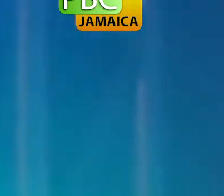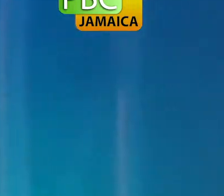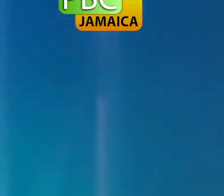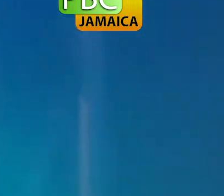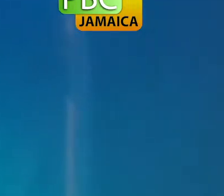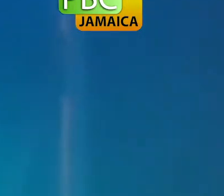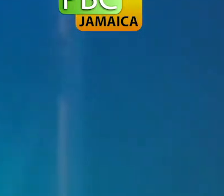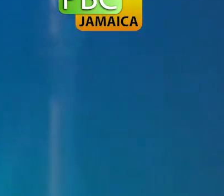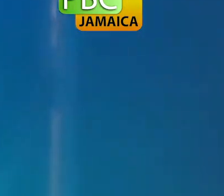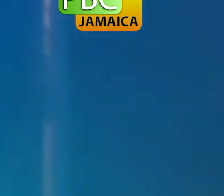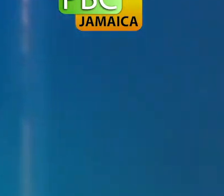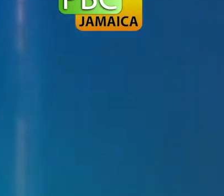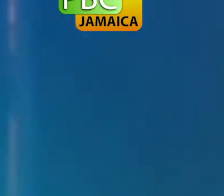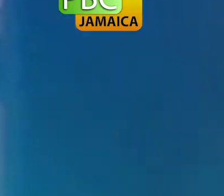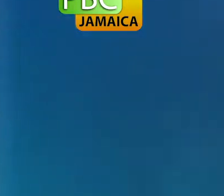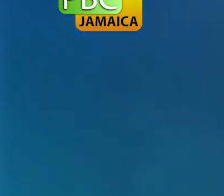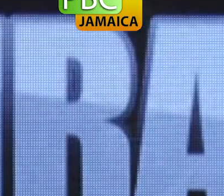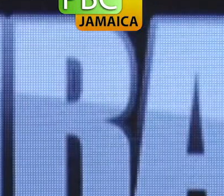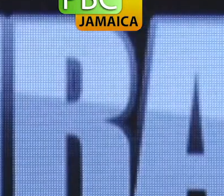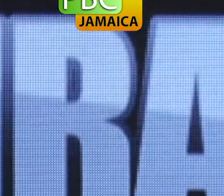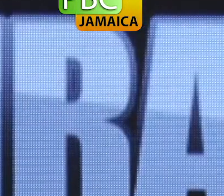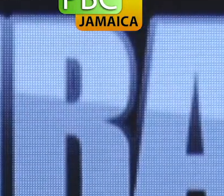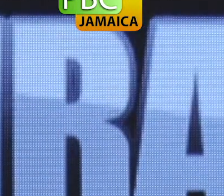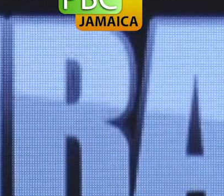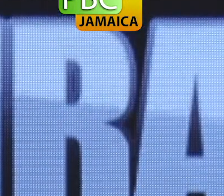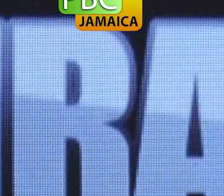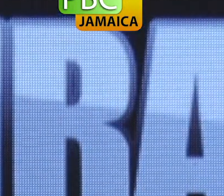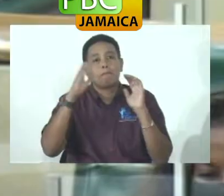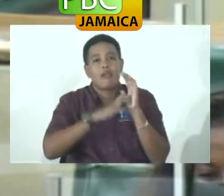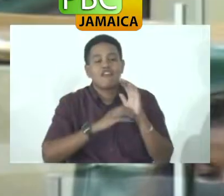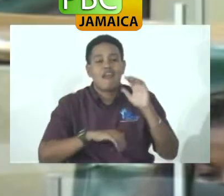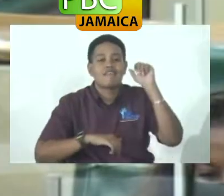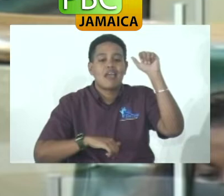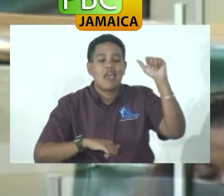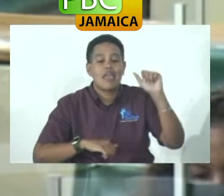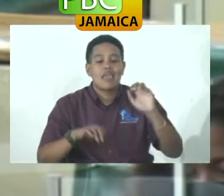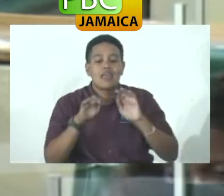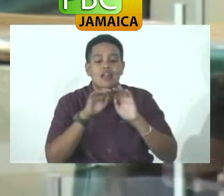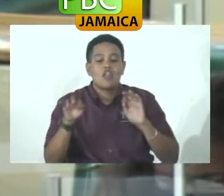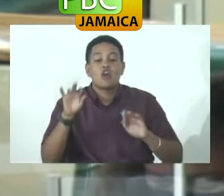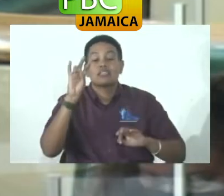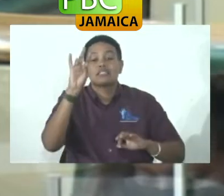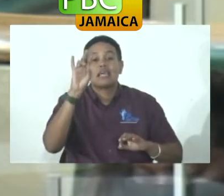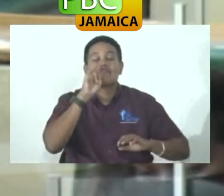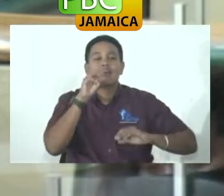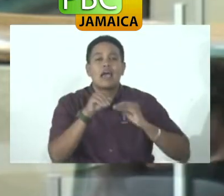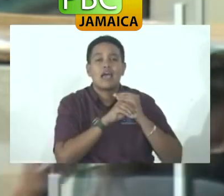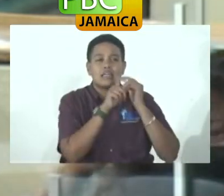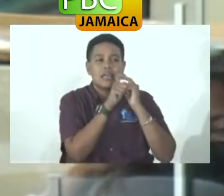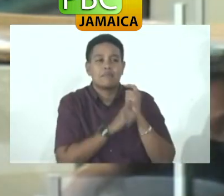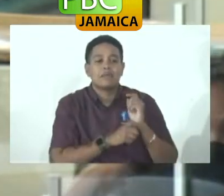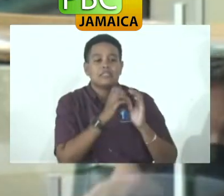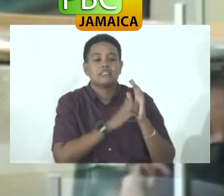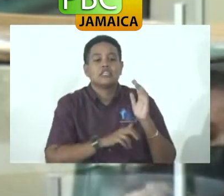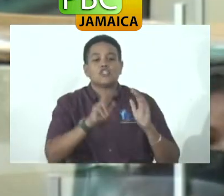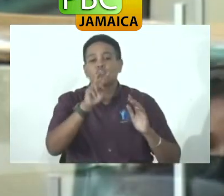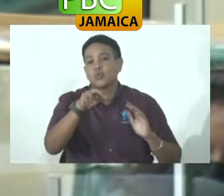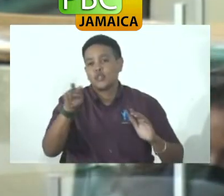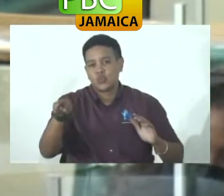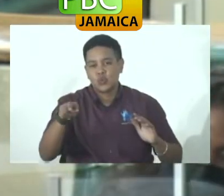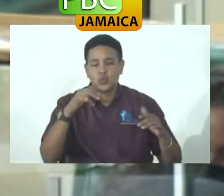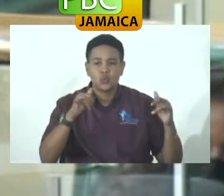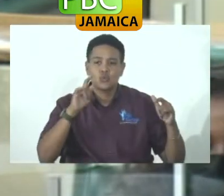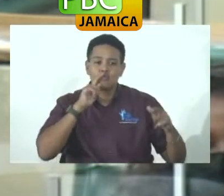the administration of Jamaica's intellectual property legislation. Clause 7 amends Section 22,